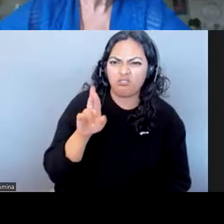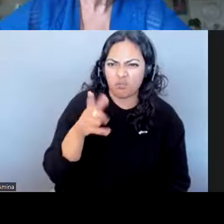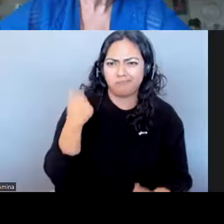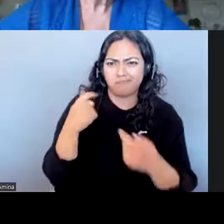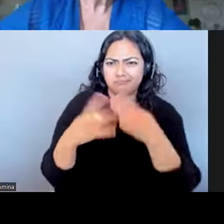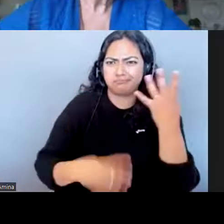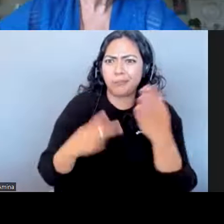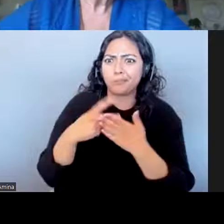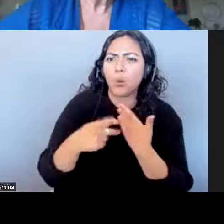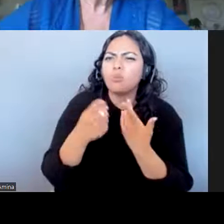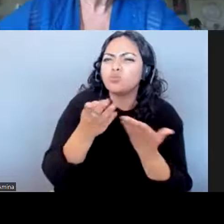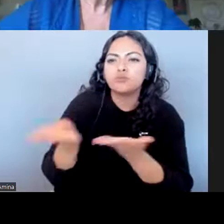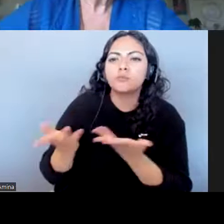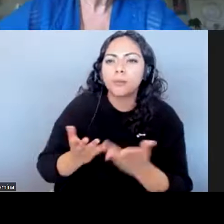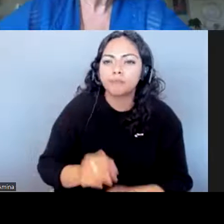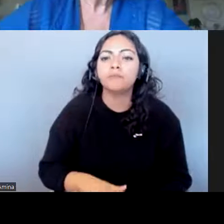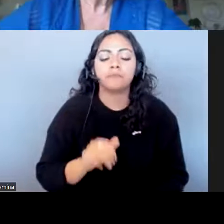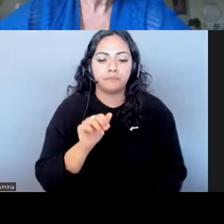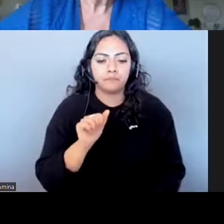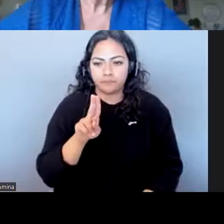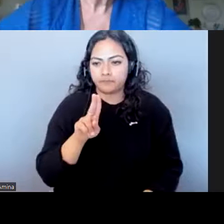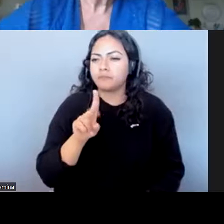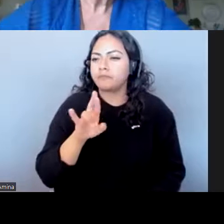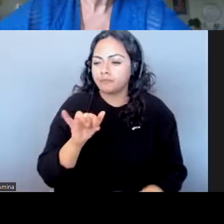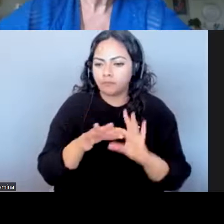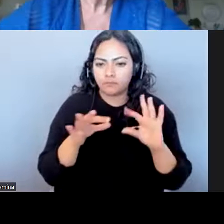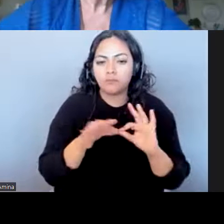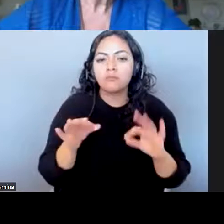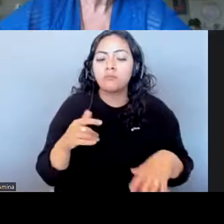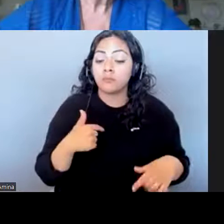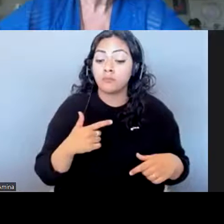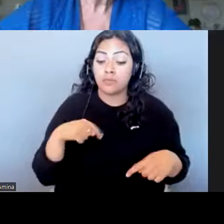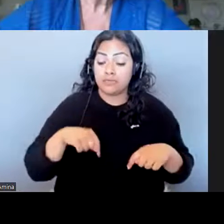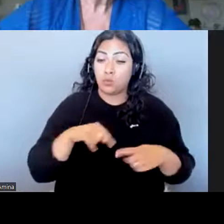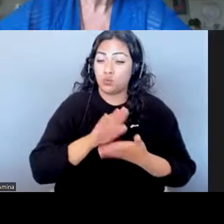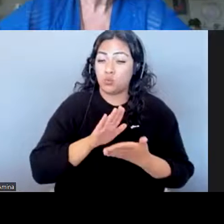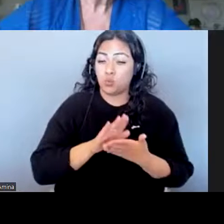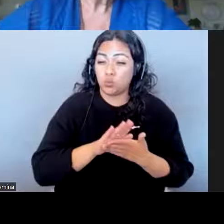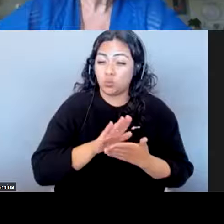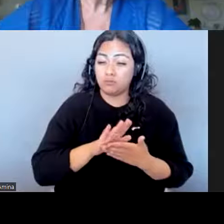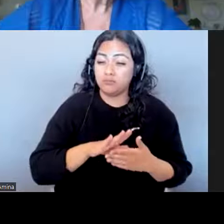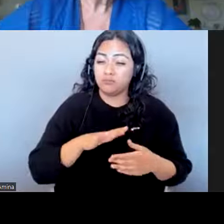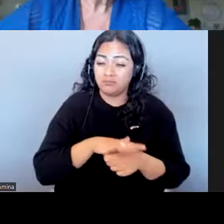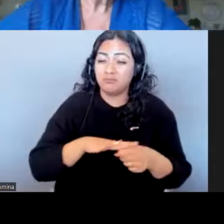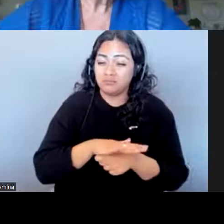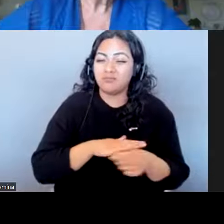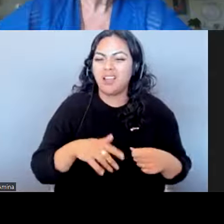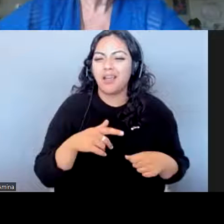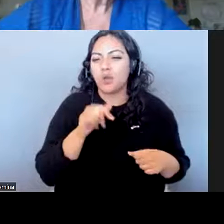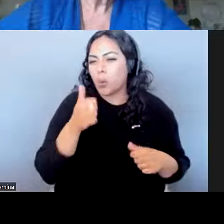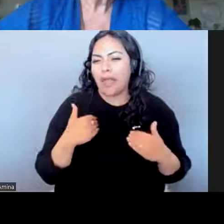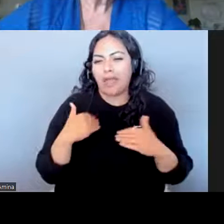suggest? What I feel works for us in the school district, K through 12, we don't have 13